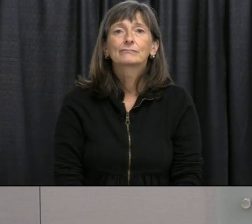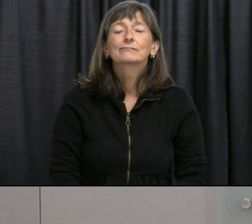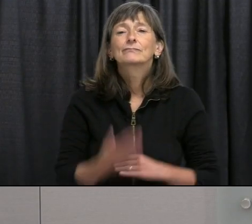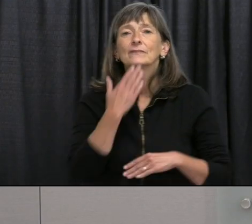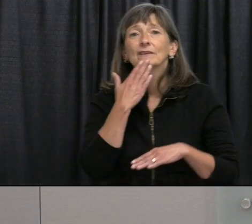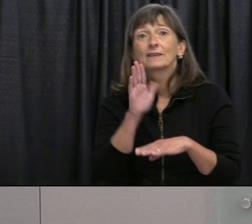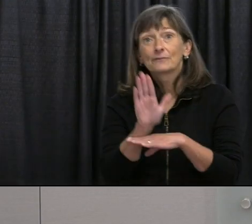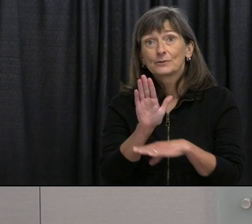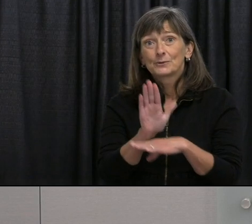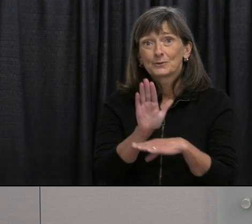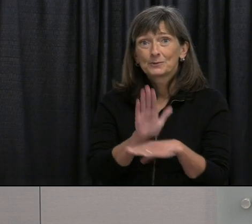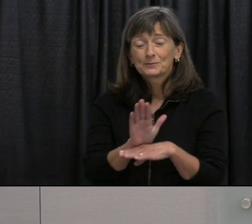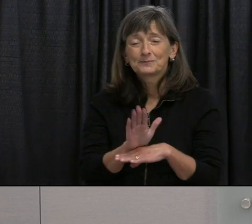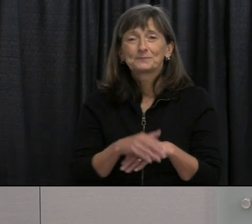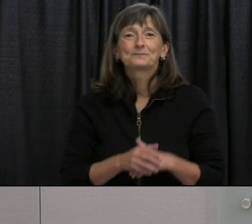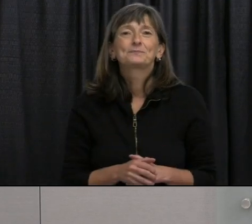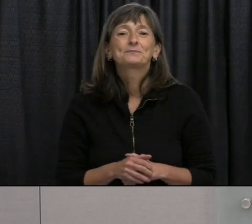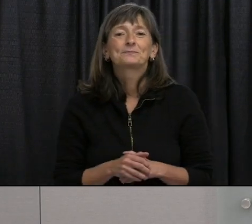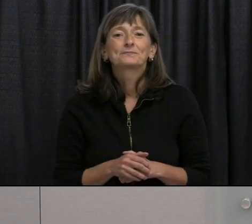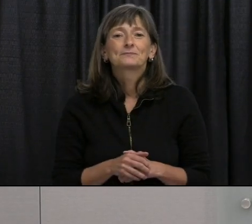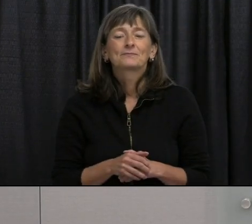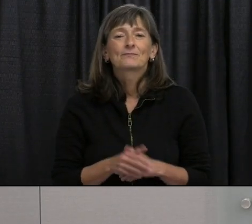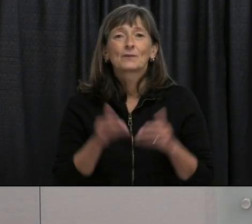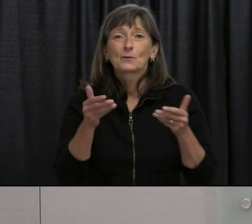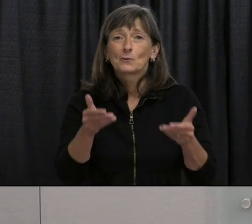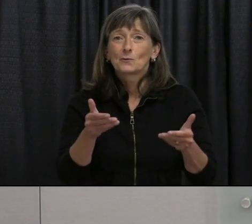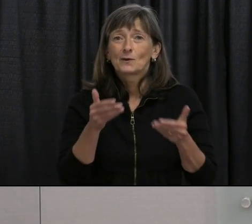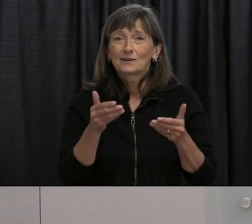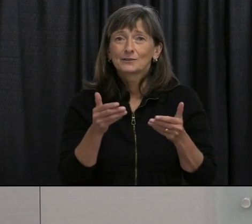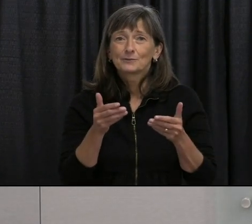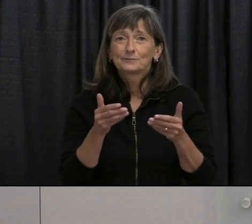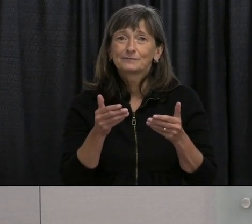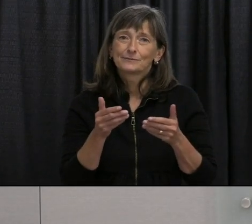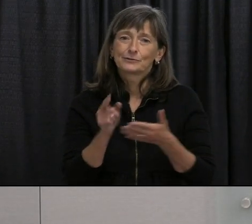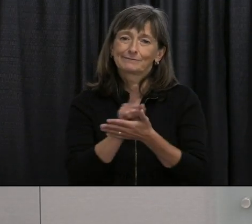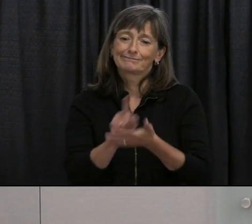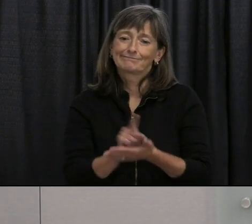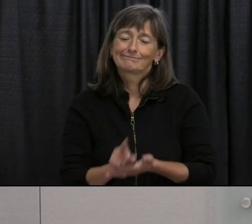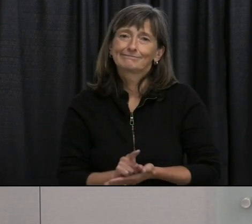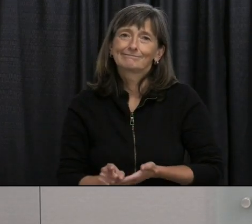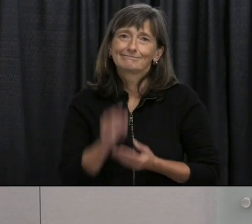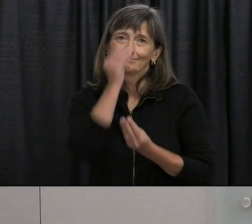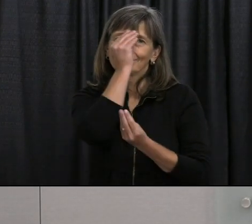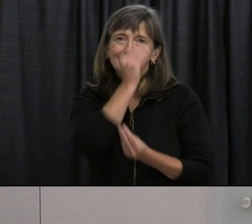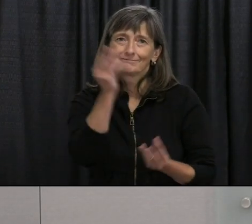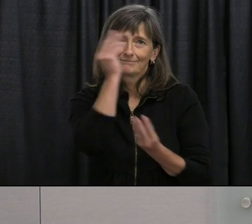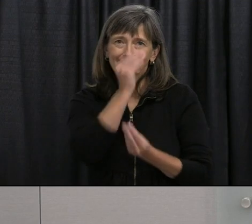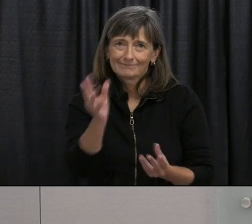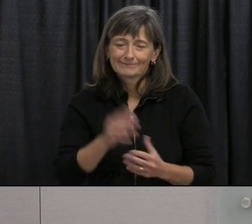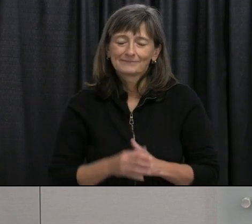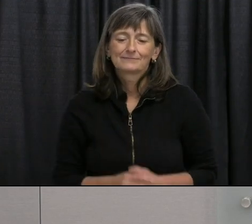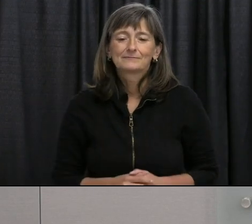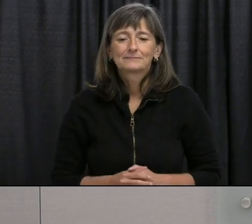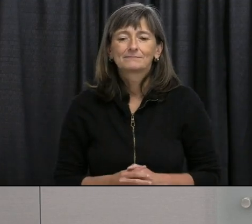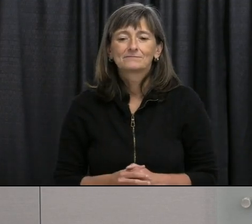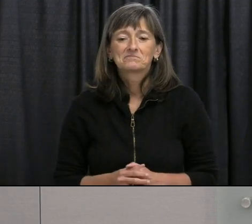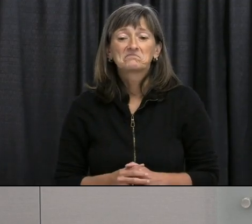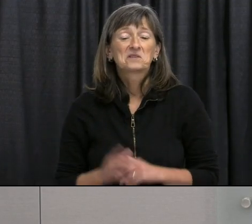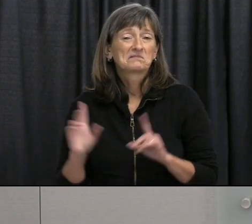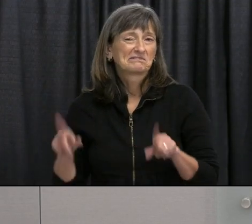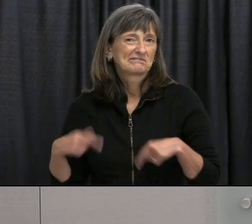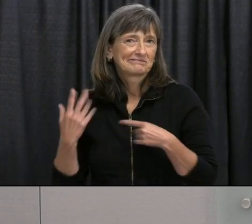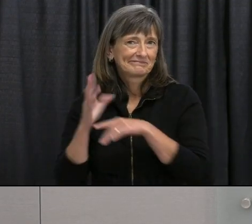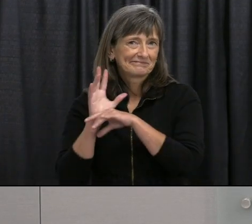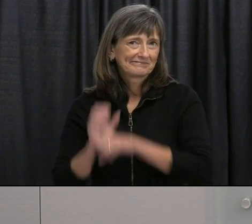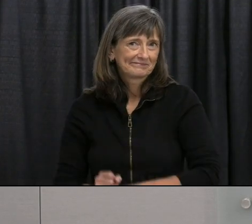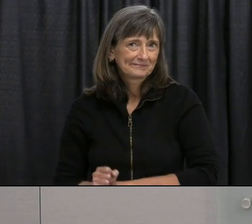Good afternoon and welcome to our weekly COVID-19 briefing. As is customary, I'll